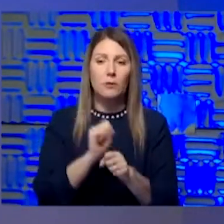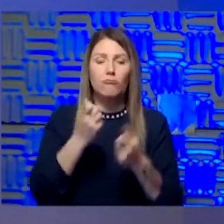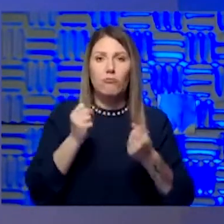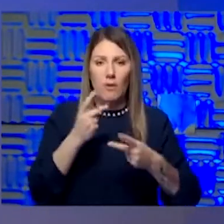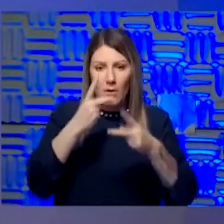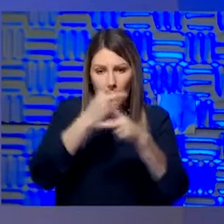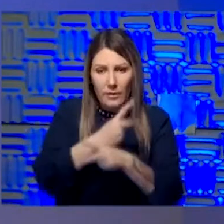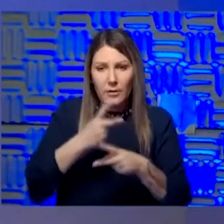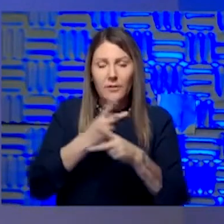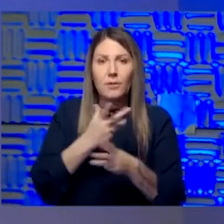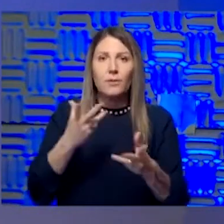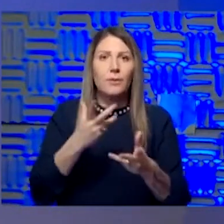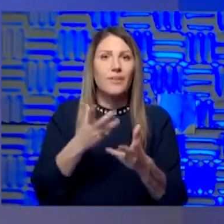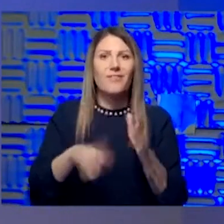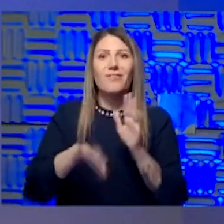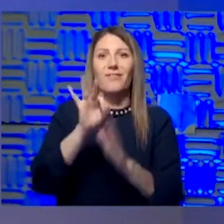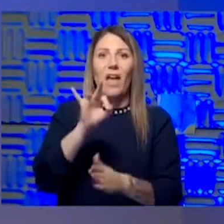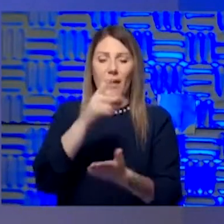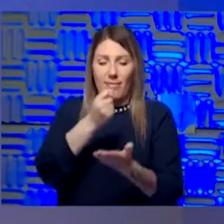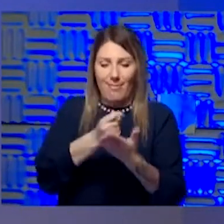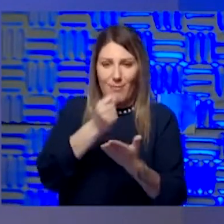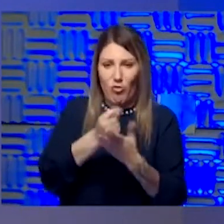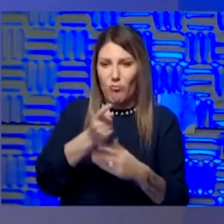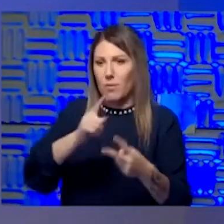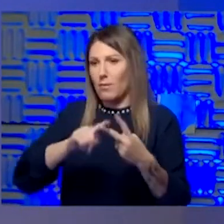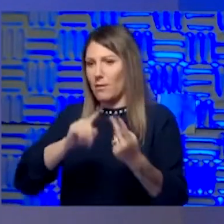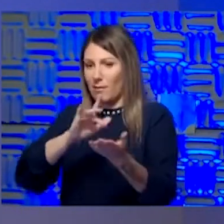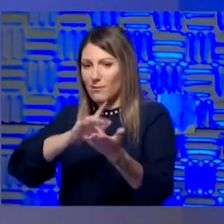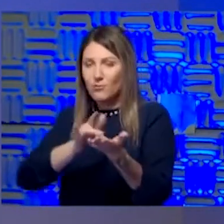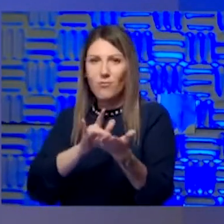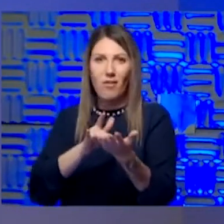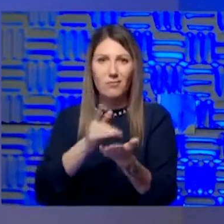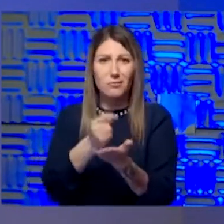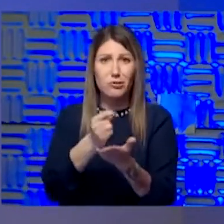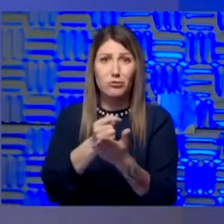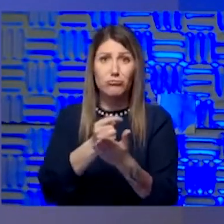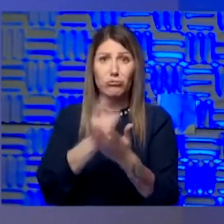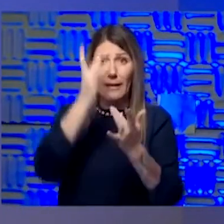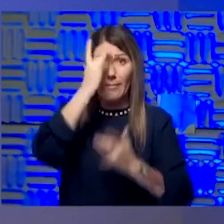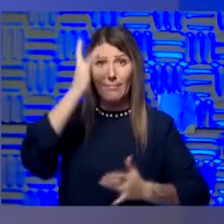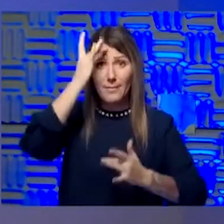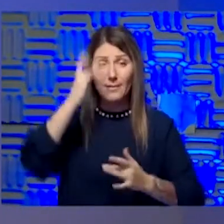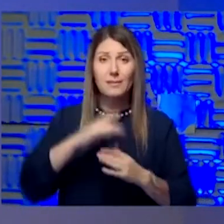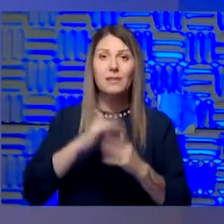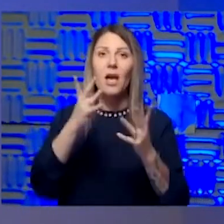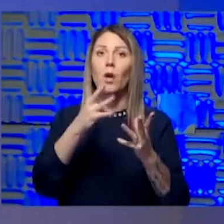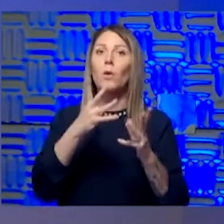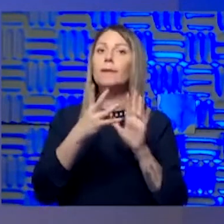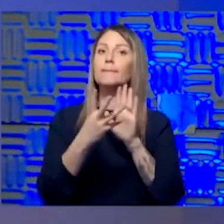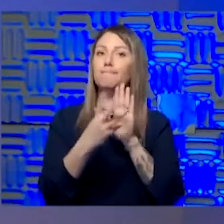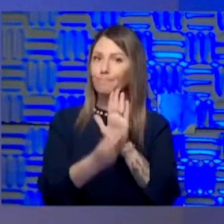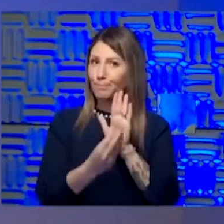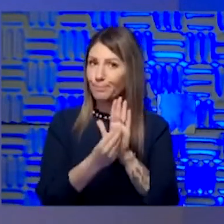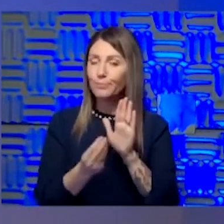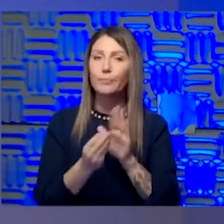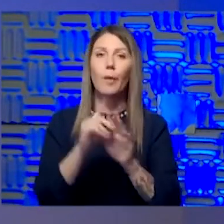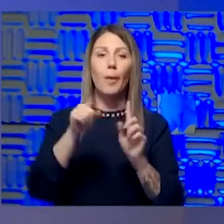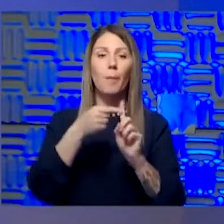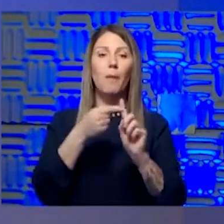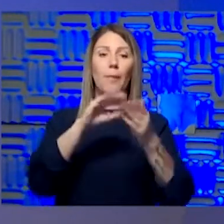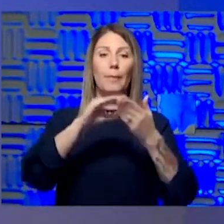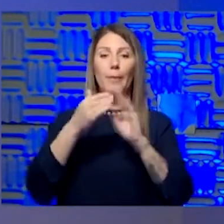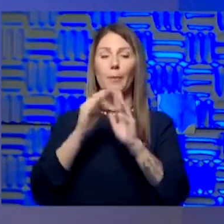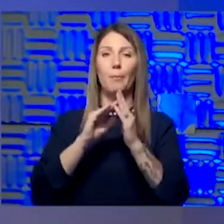find a therapy, a drug to treat this disease. I would like to echo the thoughts about Community Blood Center. If you're